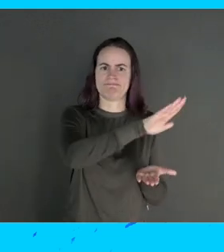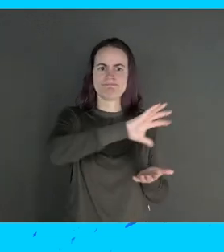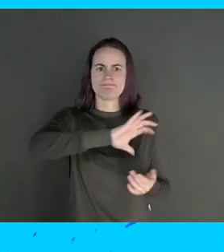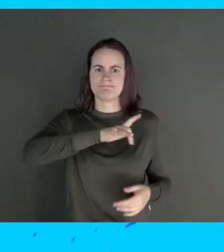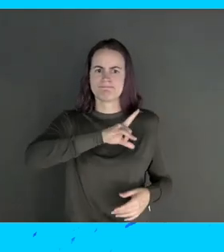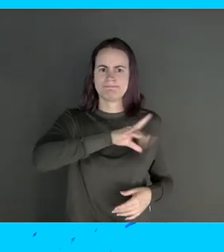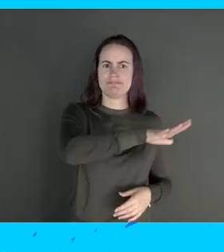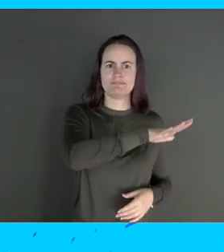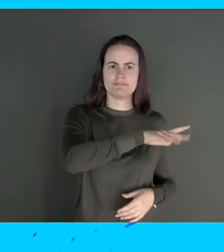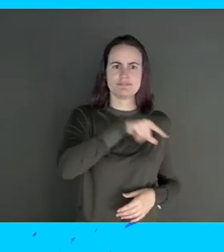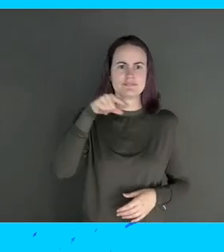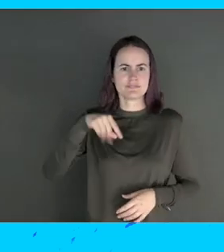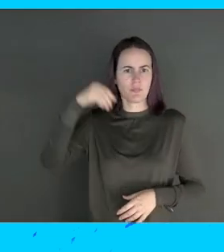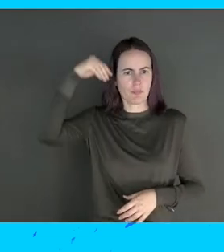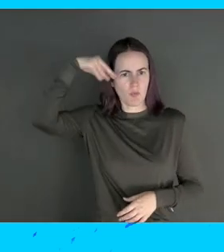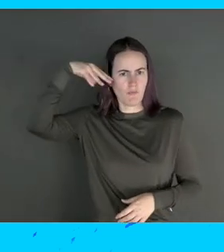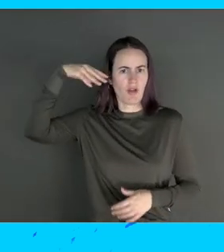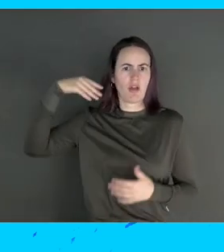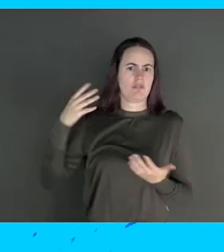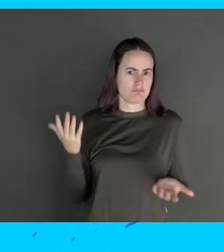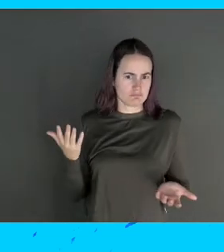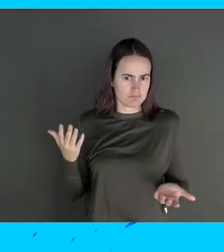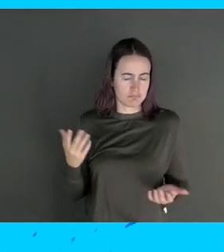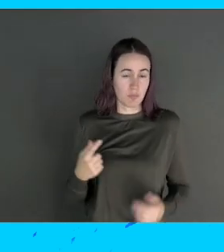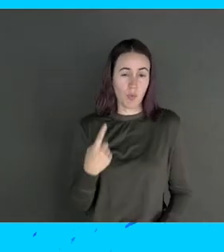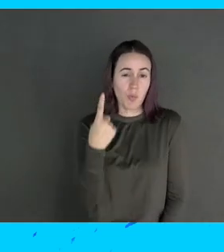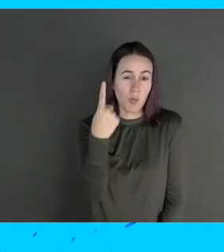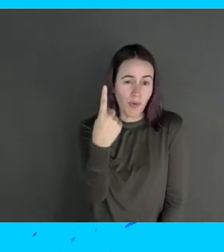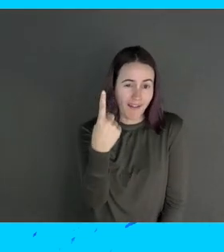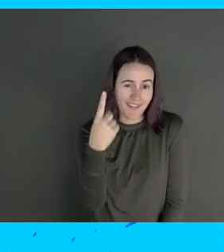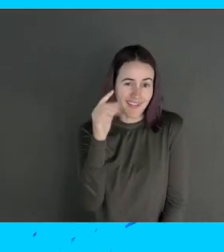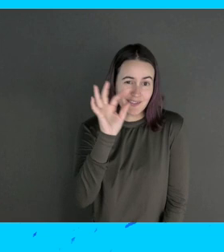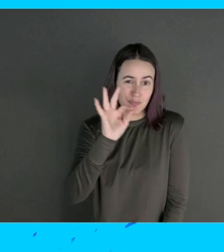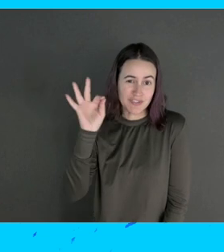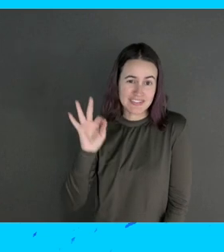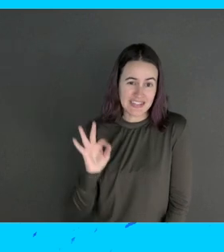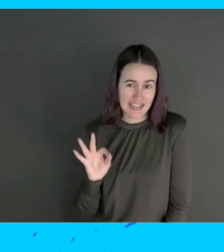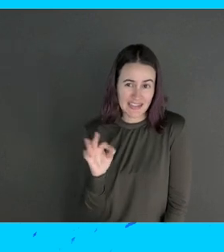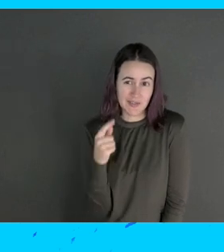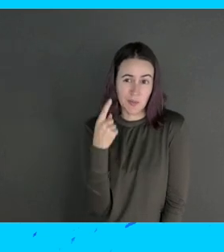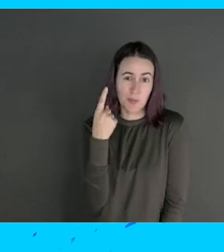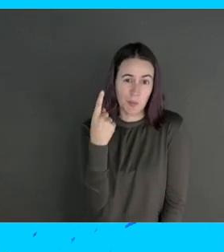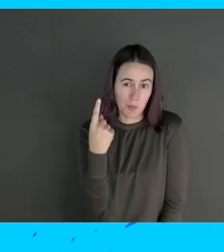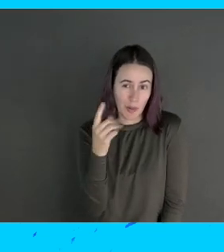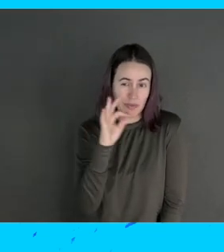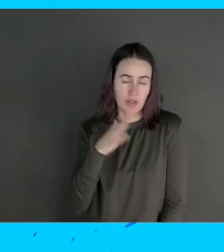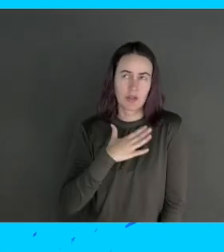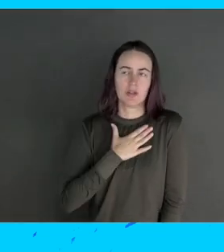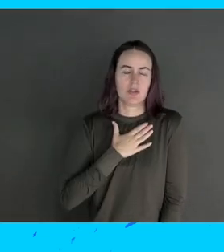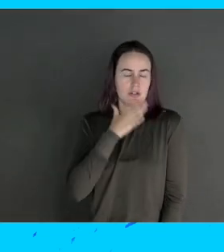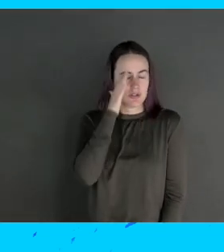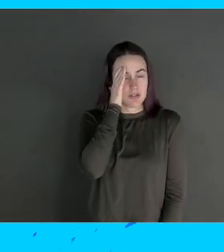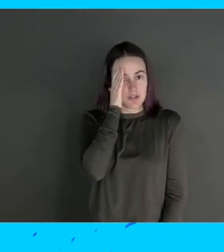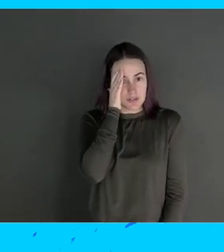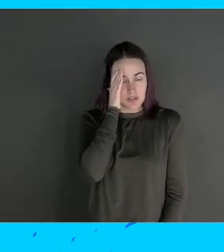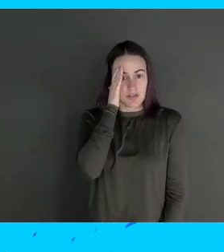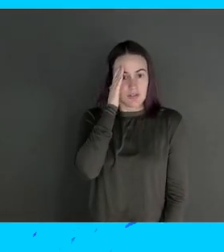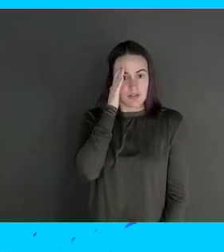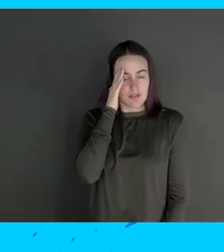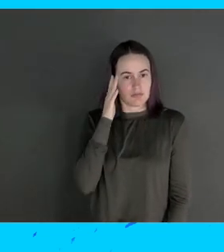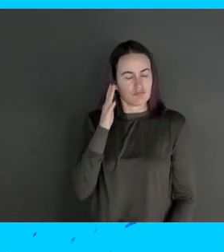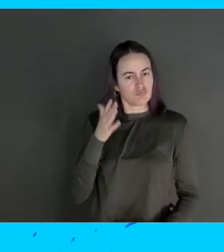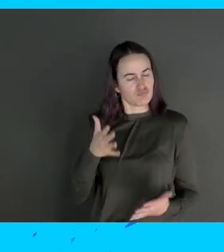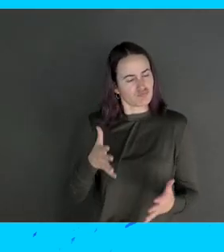out of the country. And only 1%, and that is a very scary statistic, only 1% would be ready to